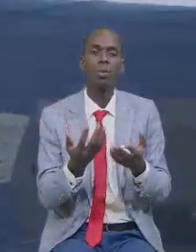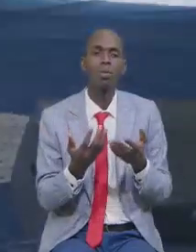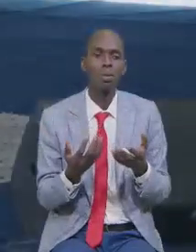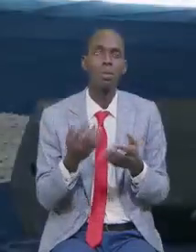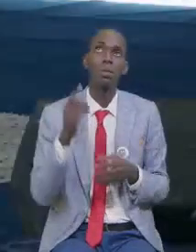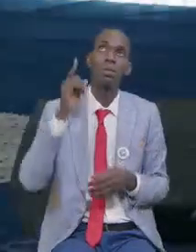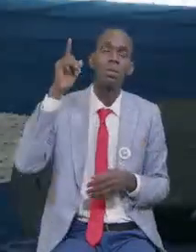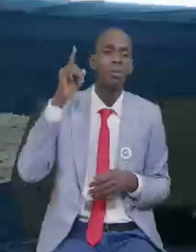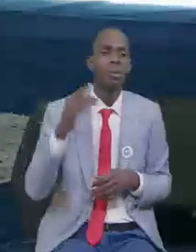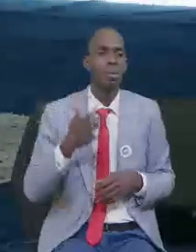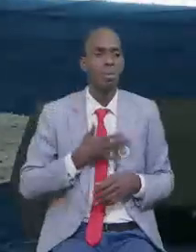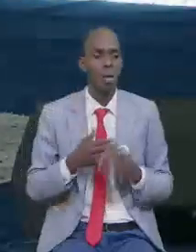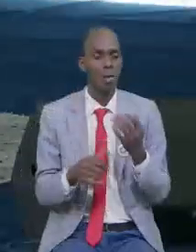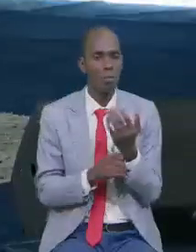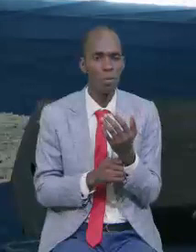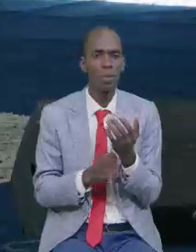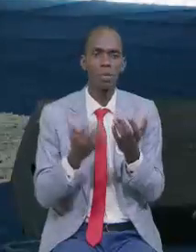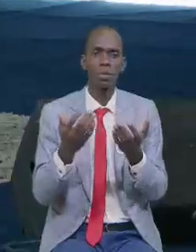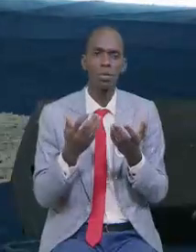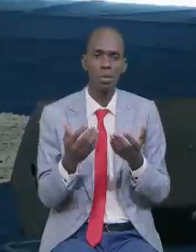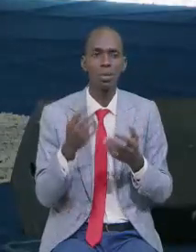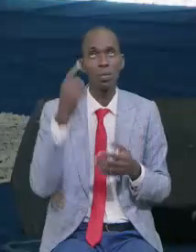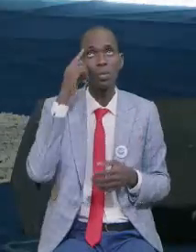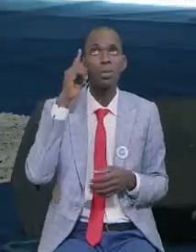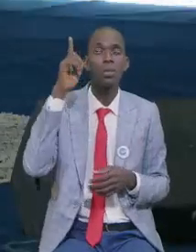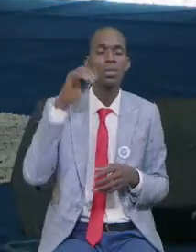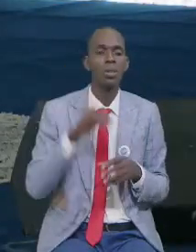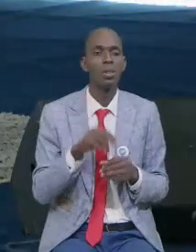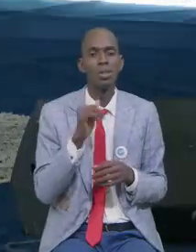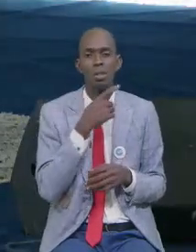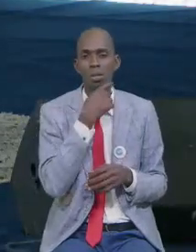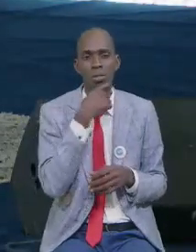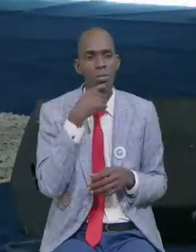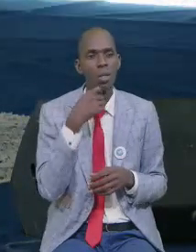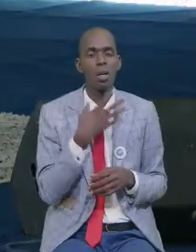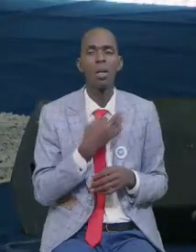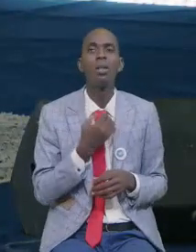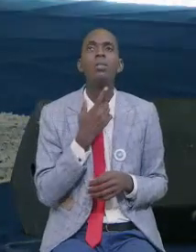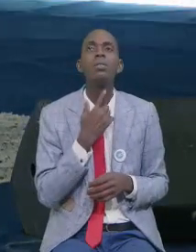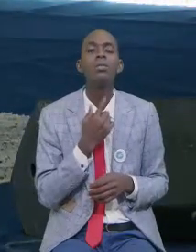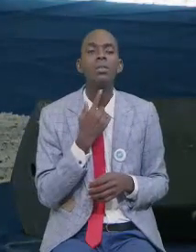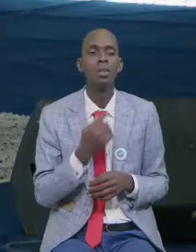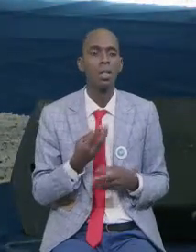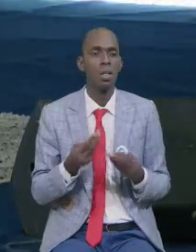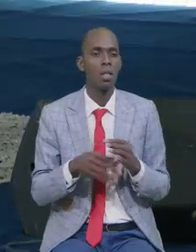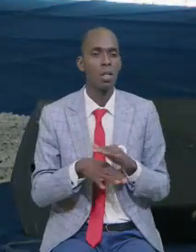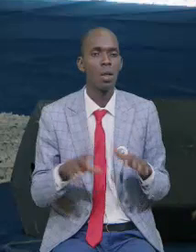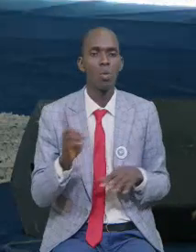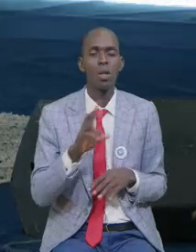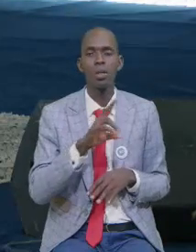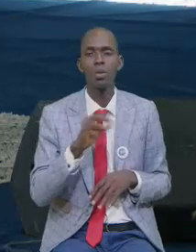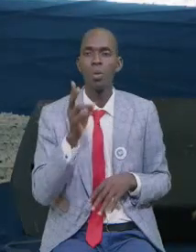My flesh longeth for thee. In a dry and thirsty land where no